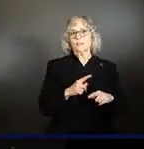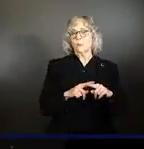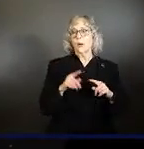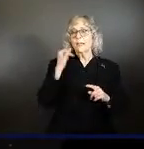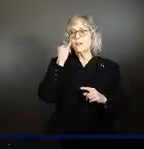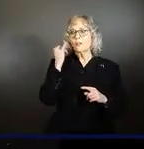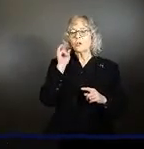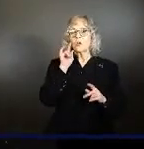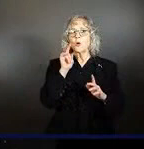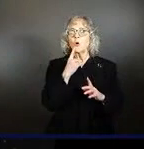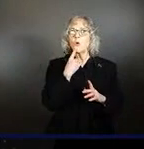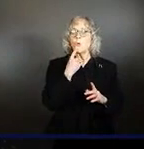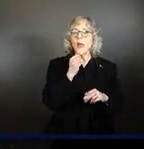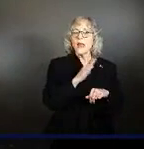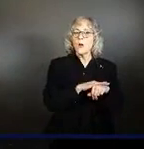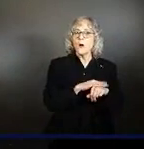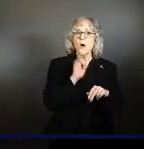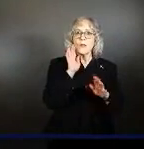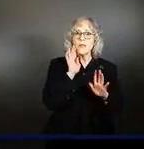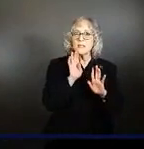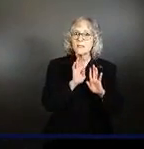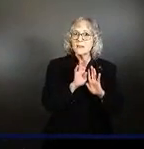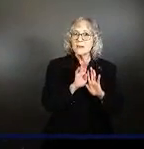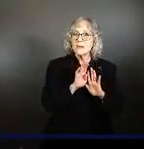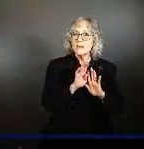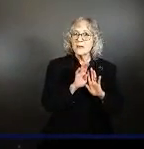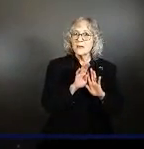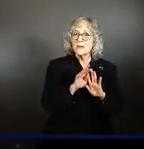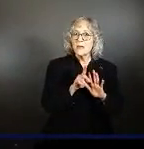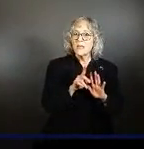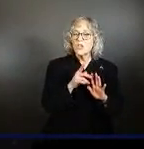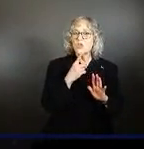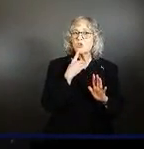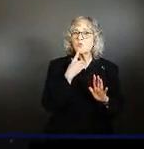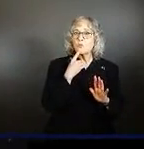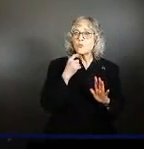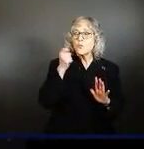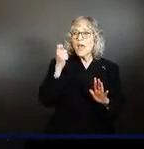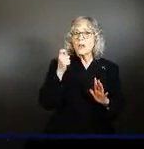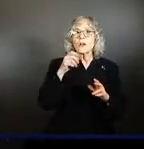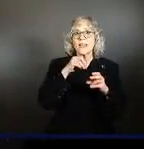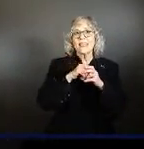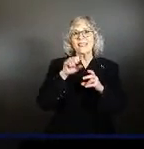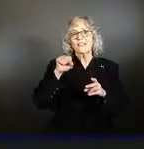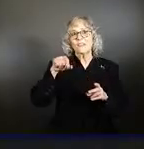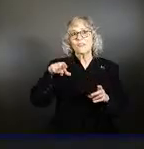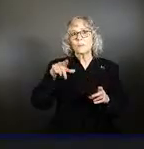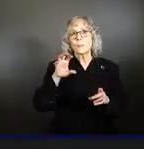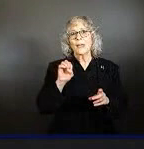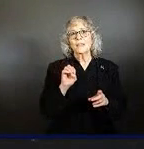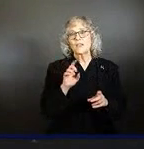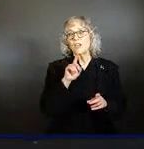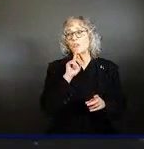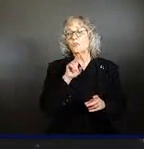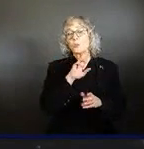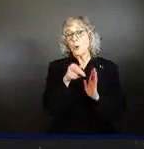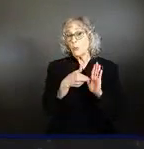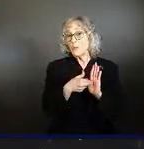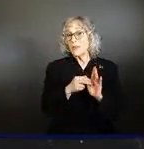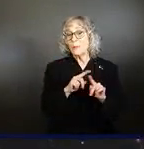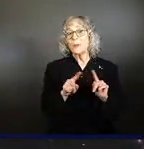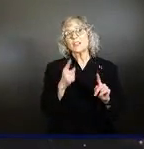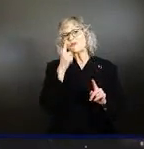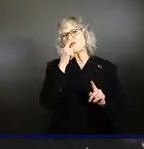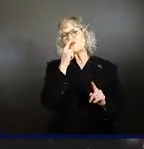that's red on the image is redder in space. So it's a real representation, but they are false